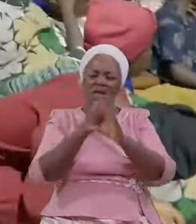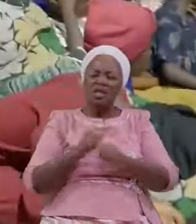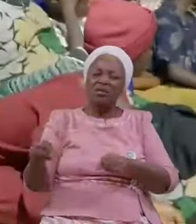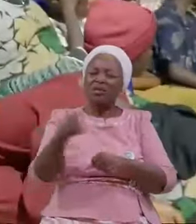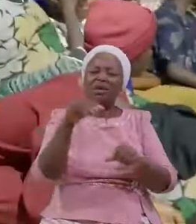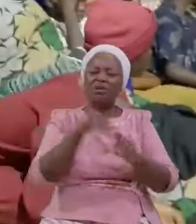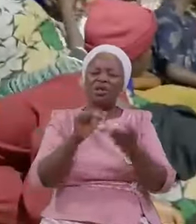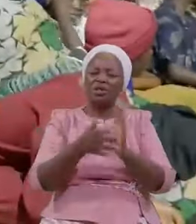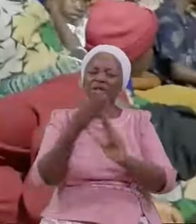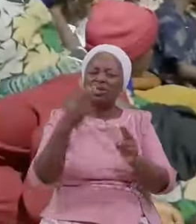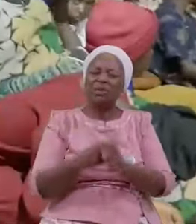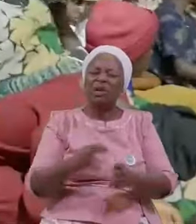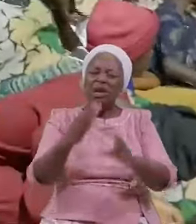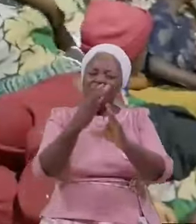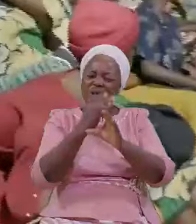Receive them.